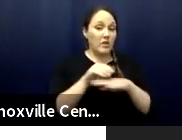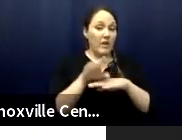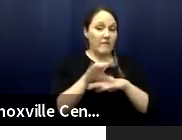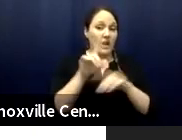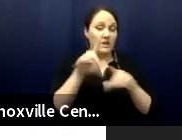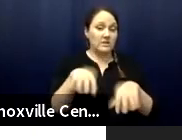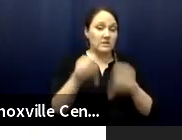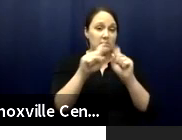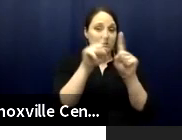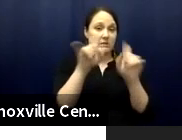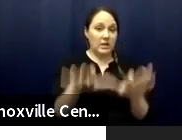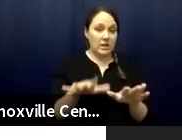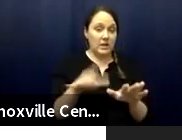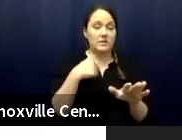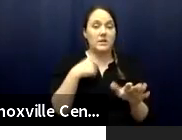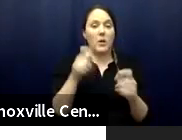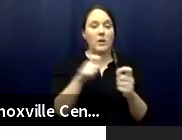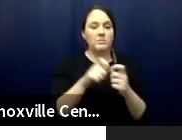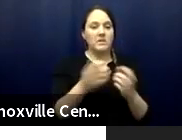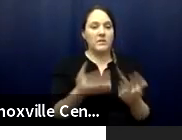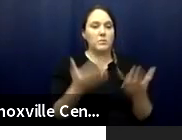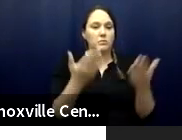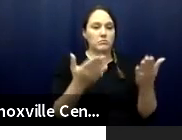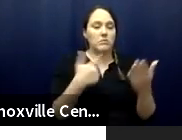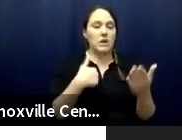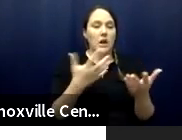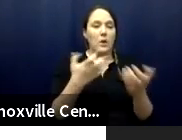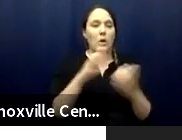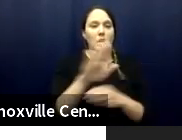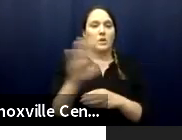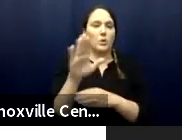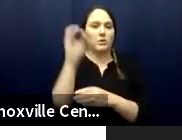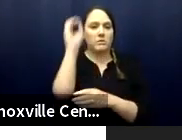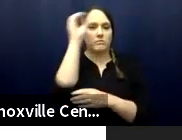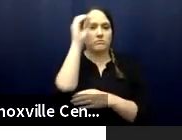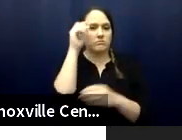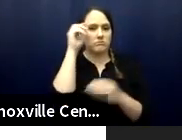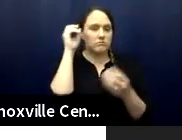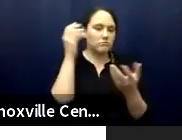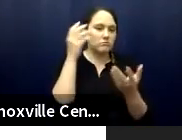I specifically bring that up because I wanted to get your sense of